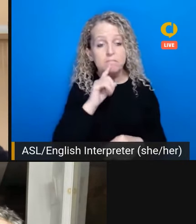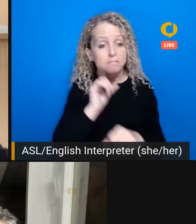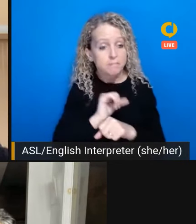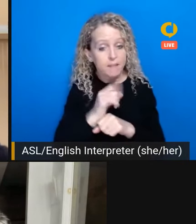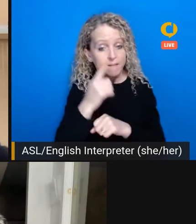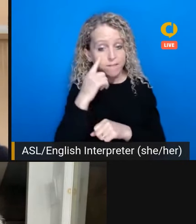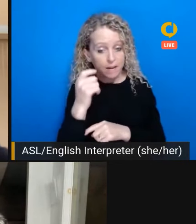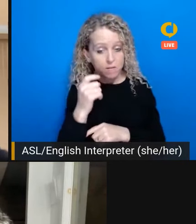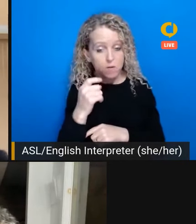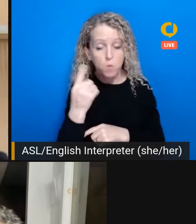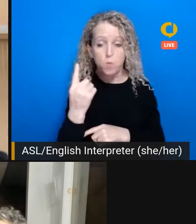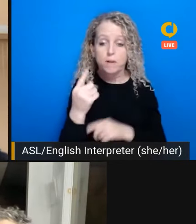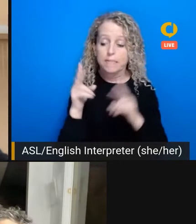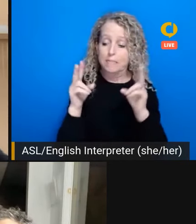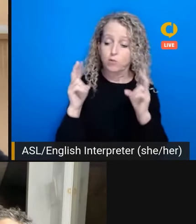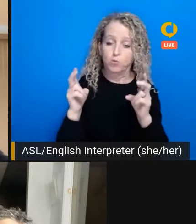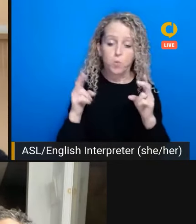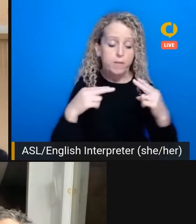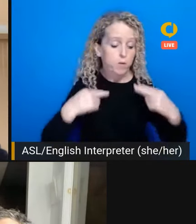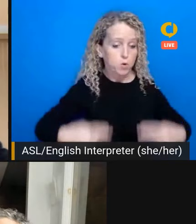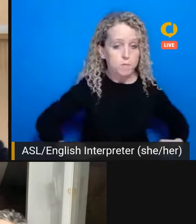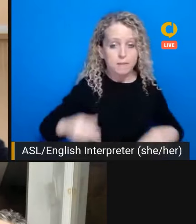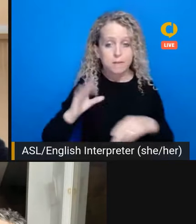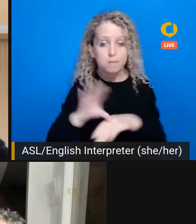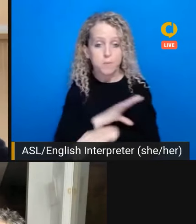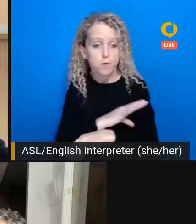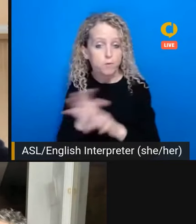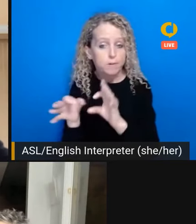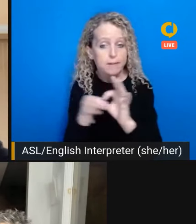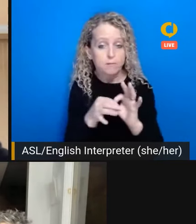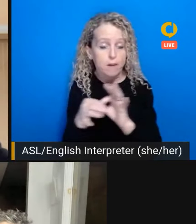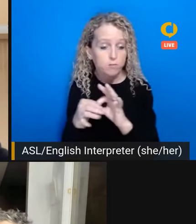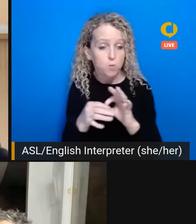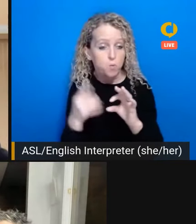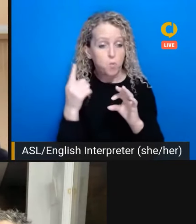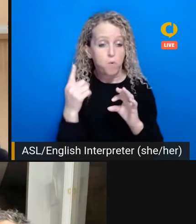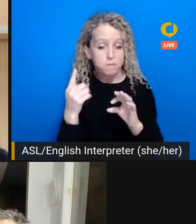AI from a human-computer interaction standpoint. And that is that